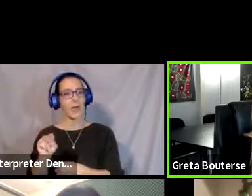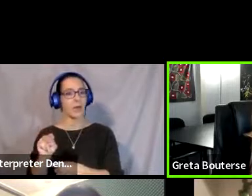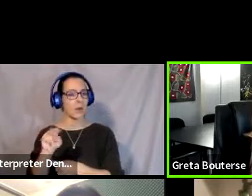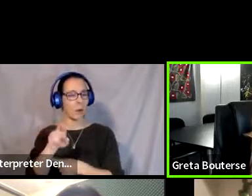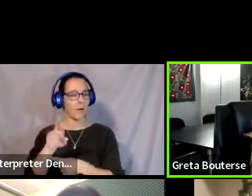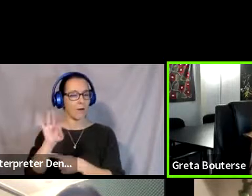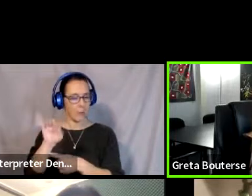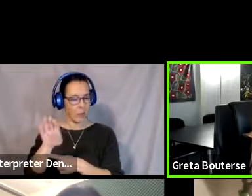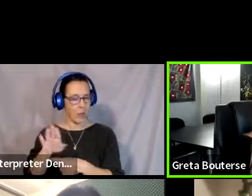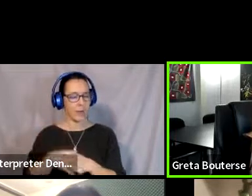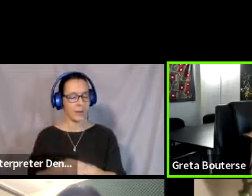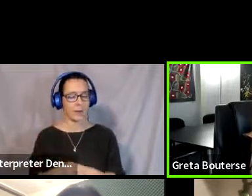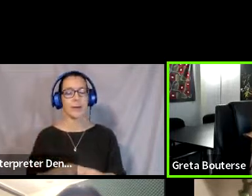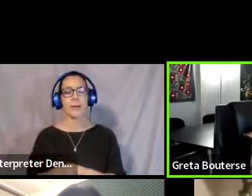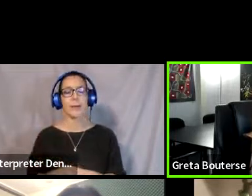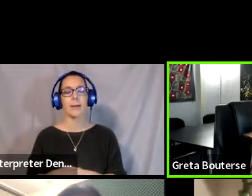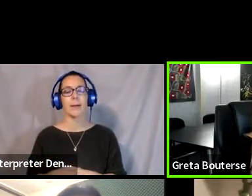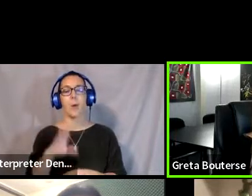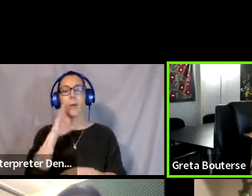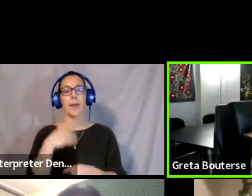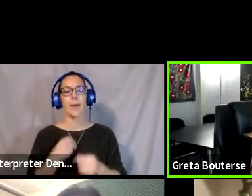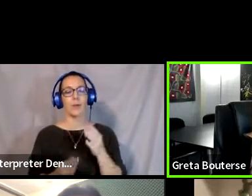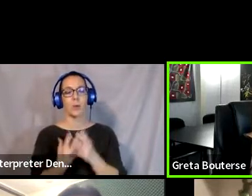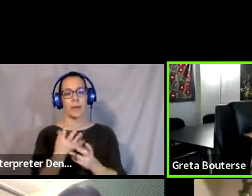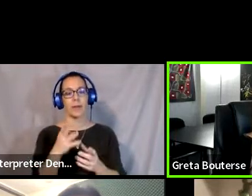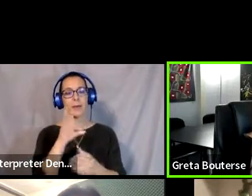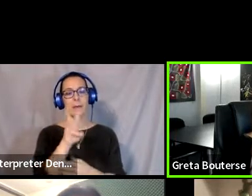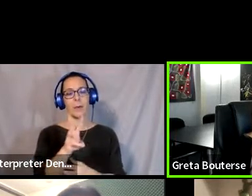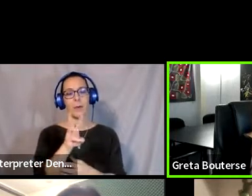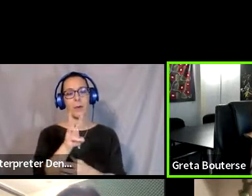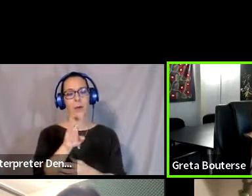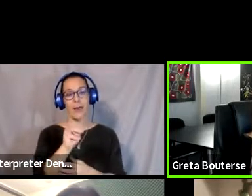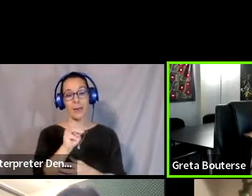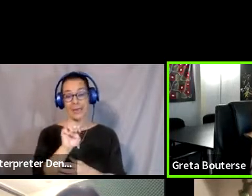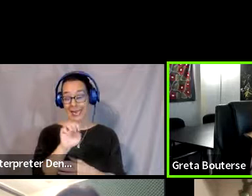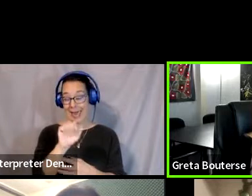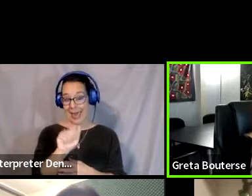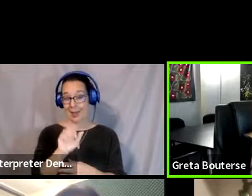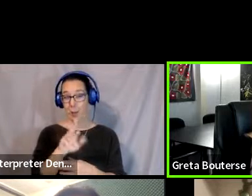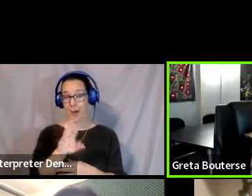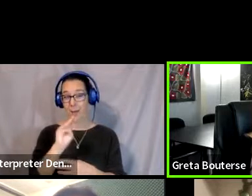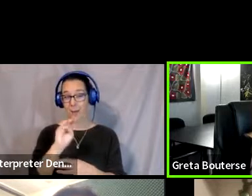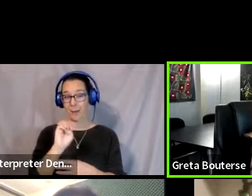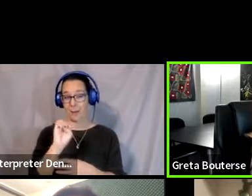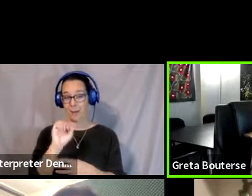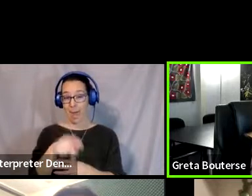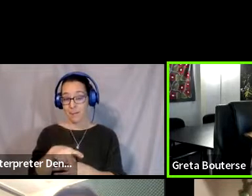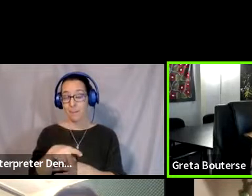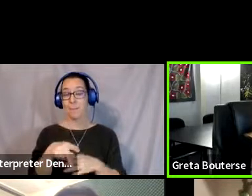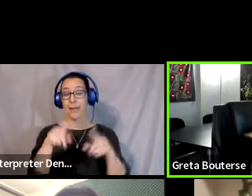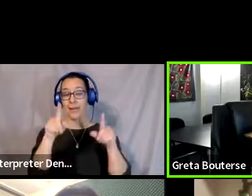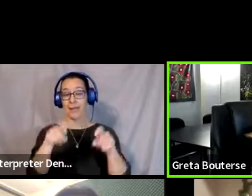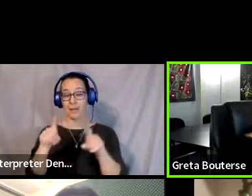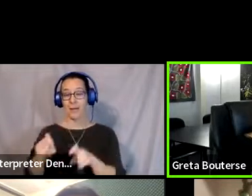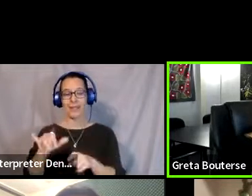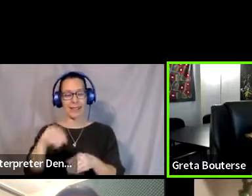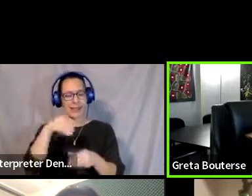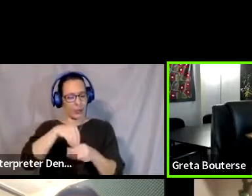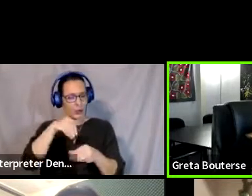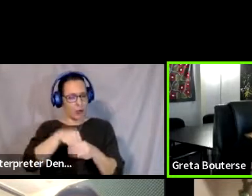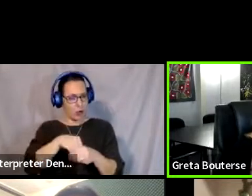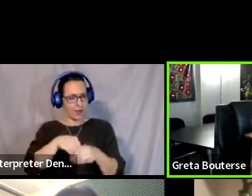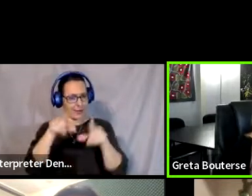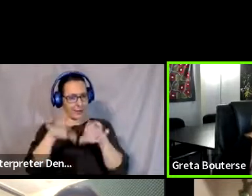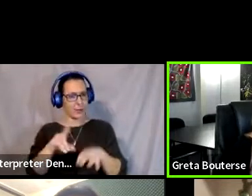also will have our spring NWEA or MAP assessments, which are our internal assessments for grades 3